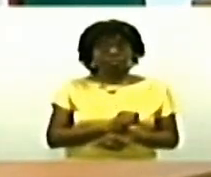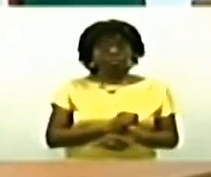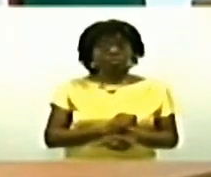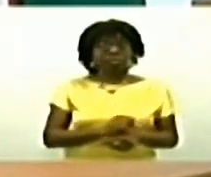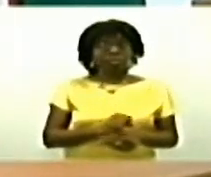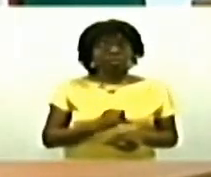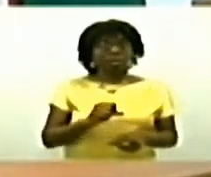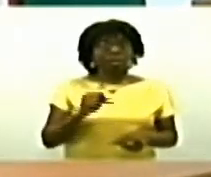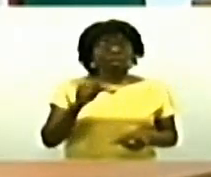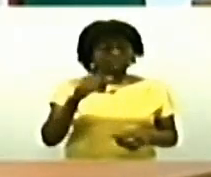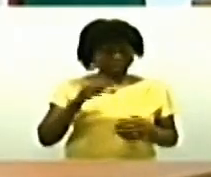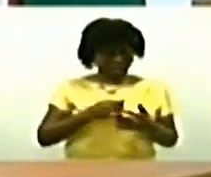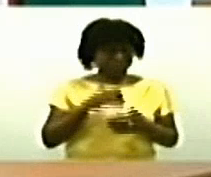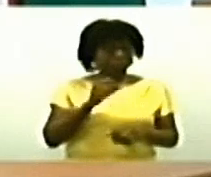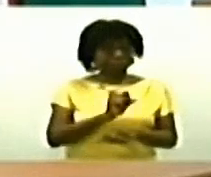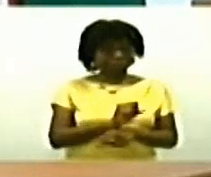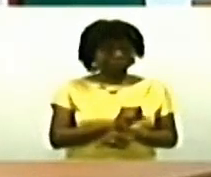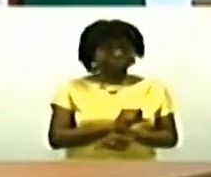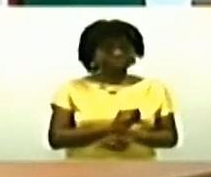Senator Campbell, it worked.